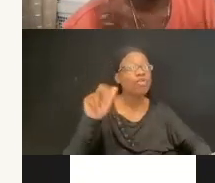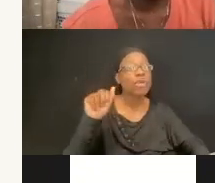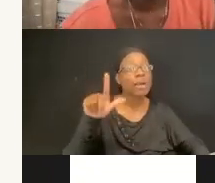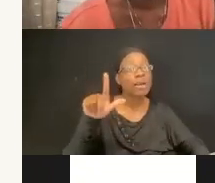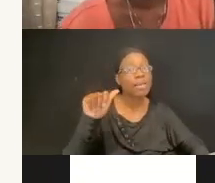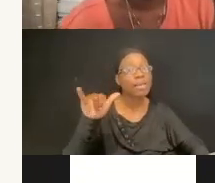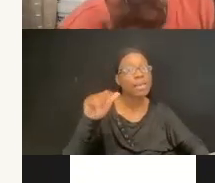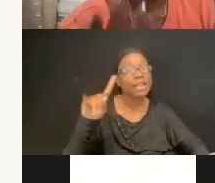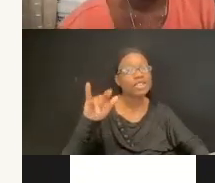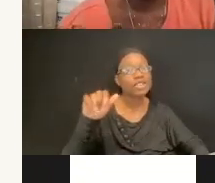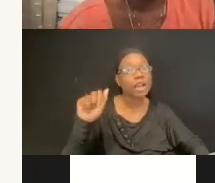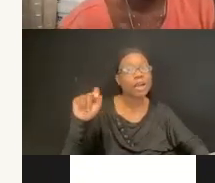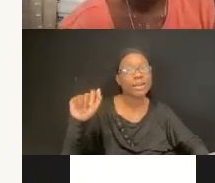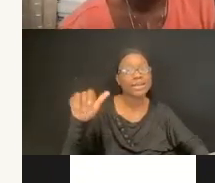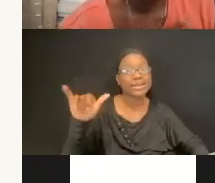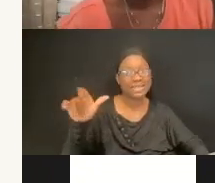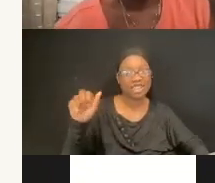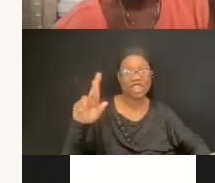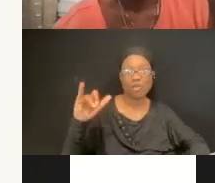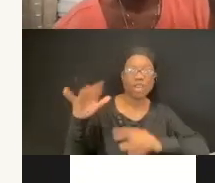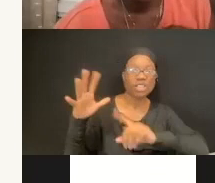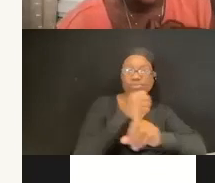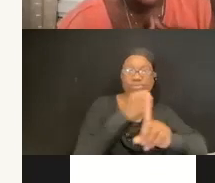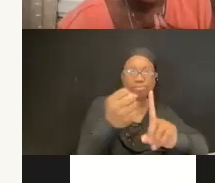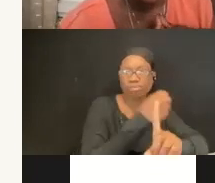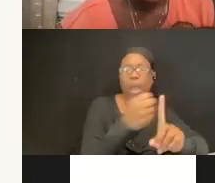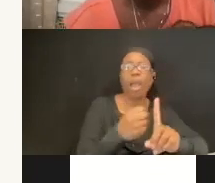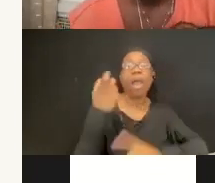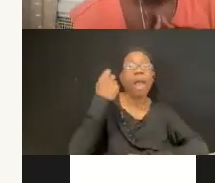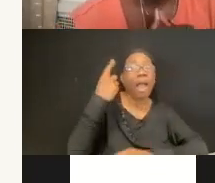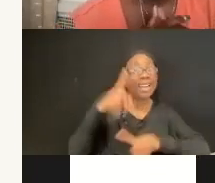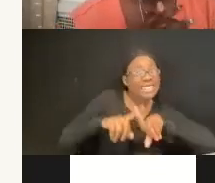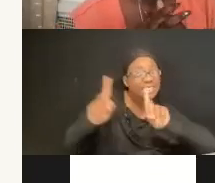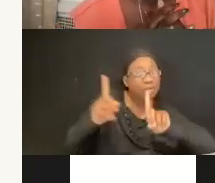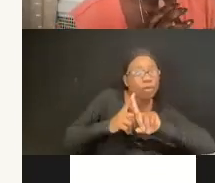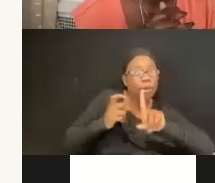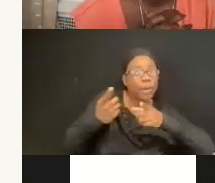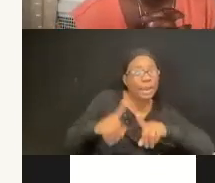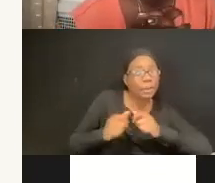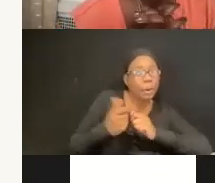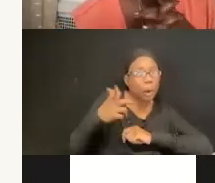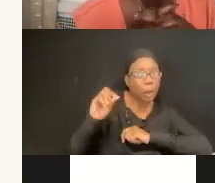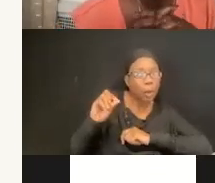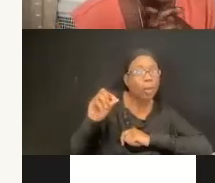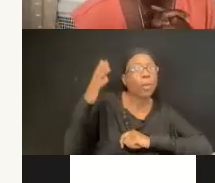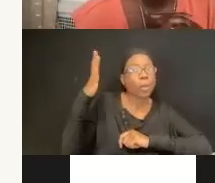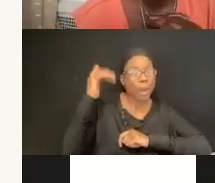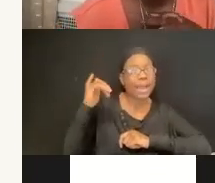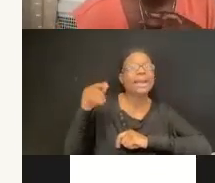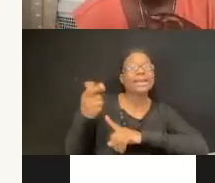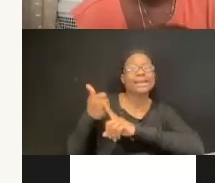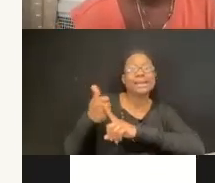the attack of Relasia Taylor really shifted a lot of things for our organizing. So Relasia Taylor is a Black trans woman who was attacked